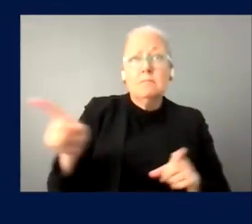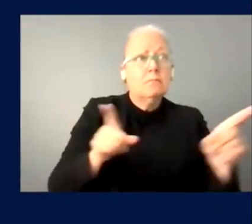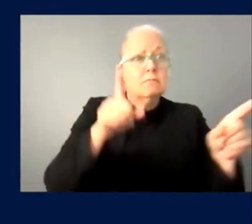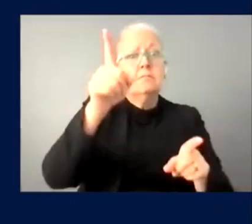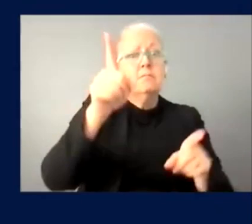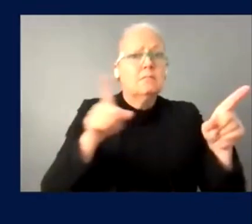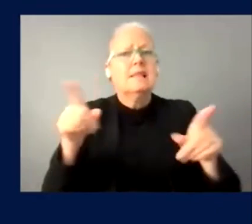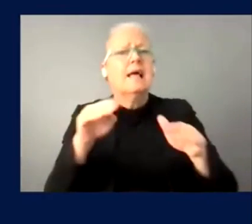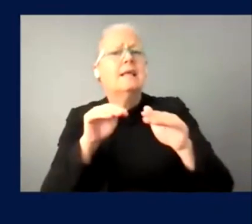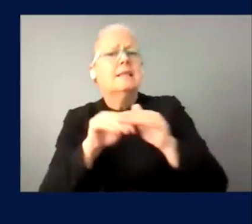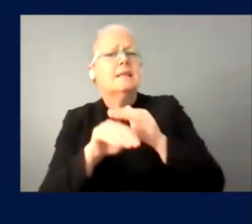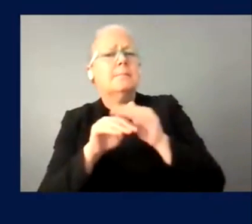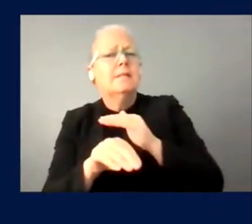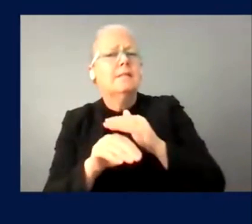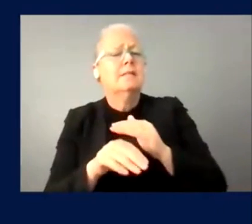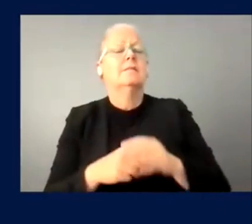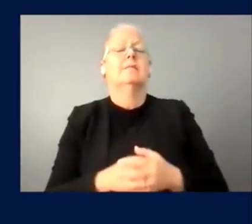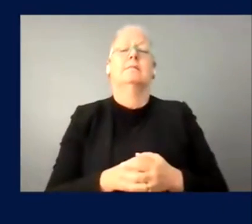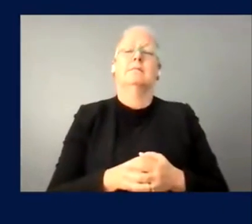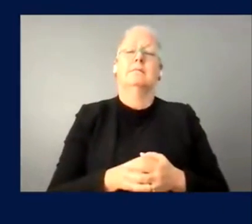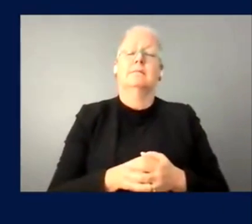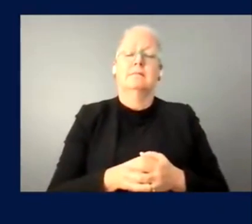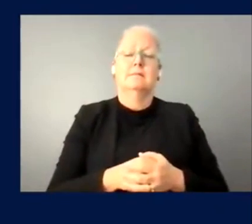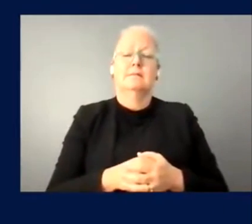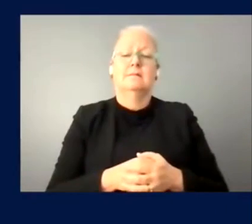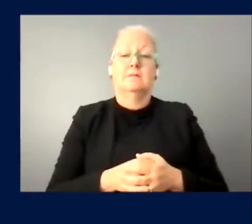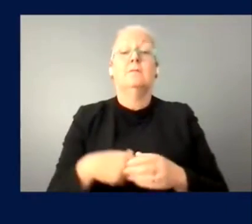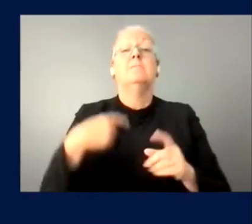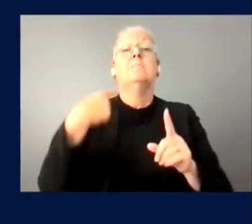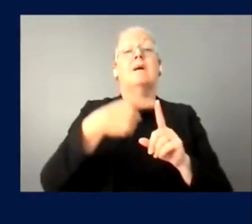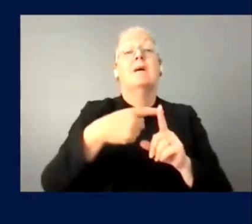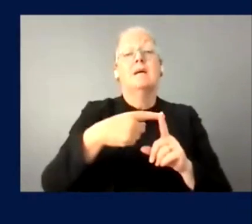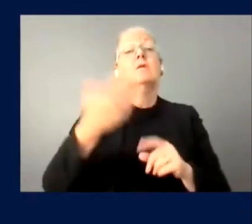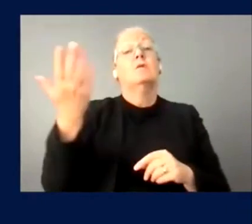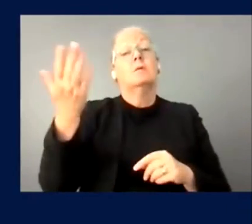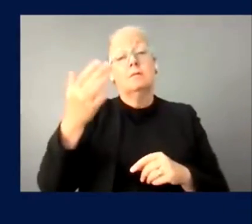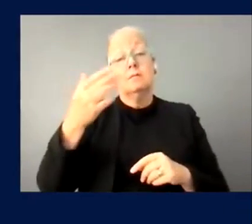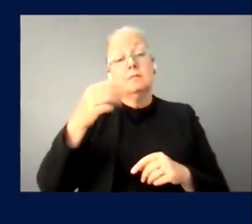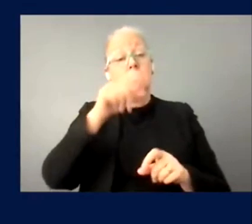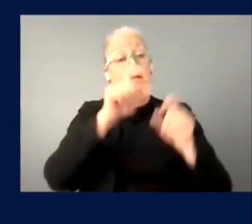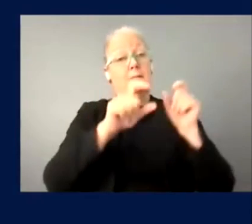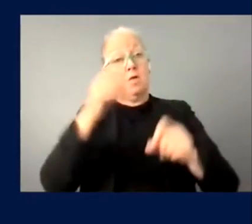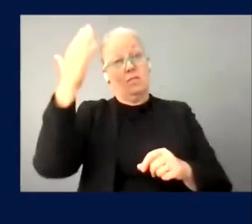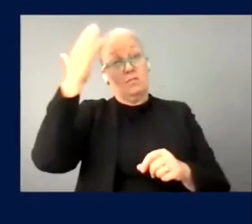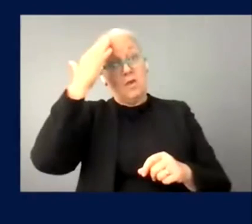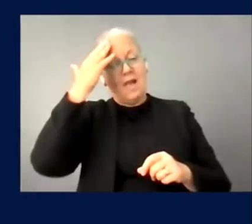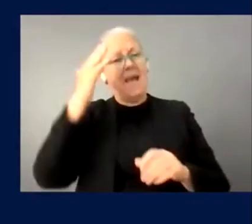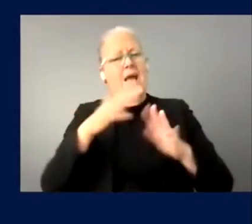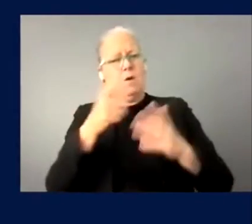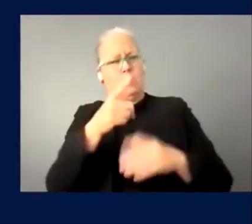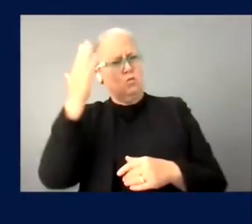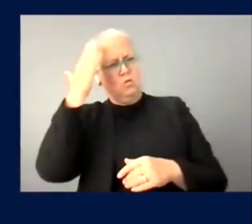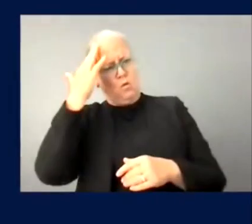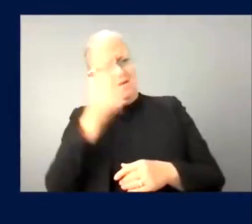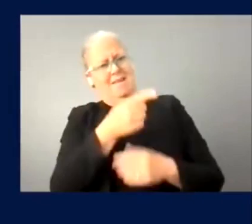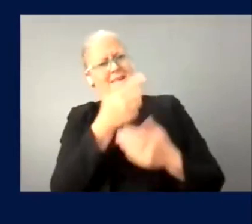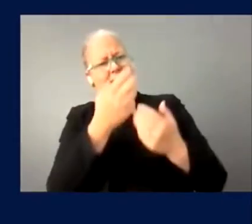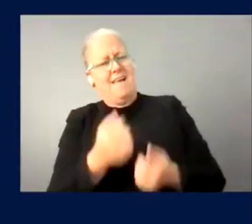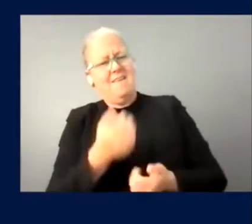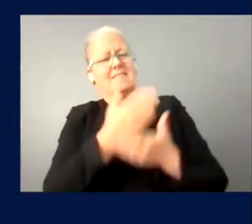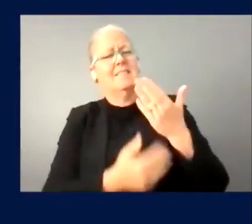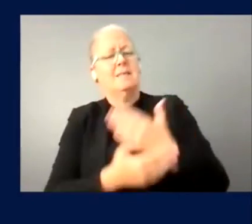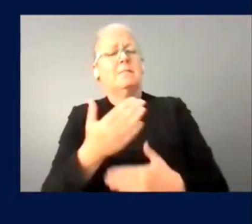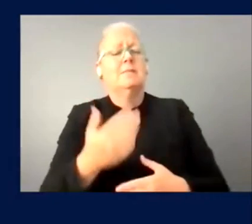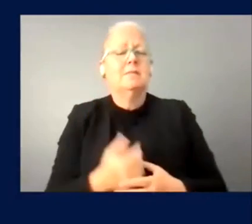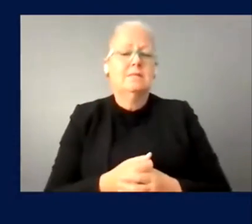And in terms of how you know that the people that are using it are actually disabled, so it shouldn't be used in a kind of